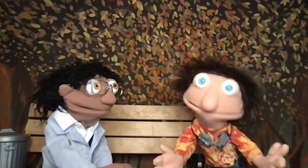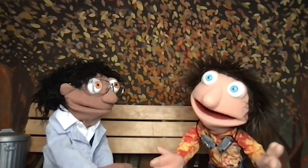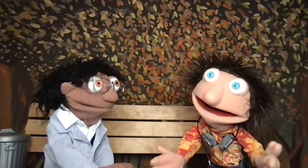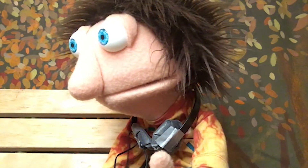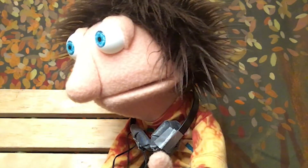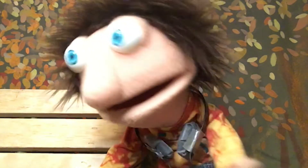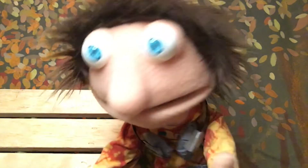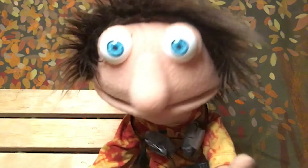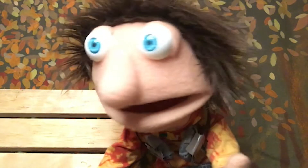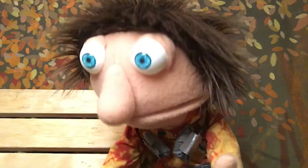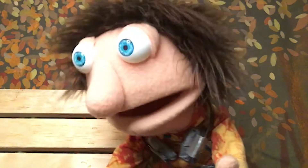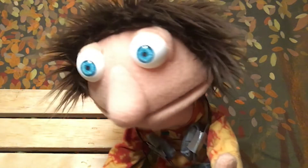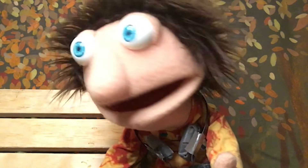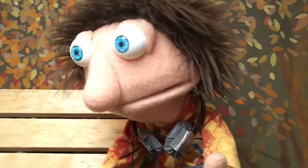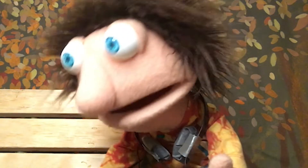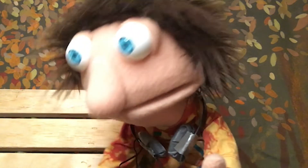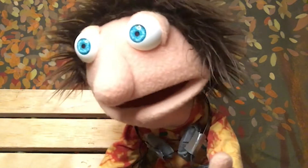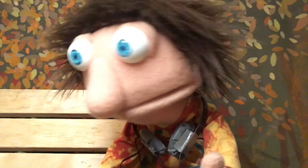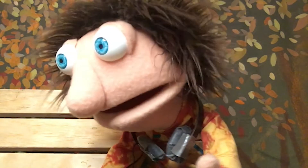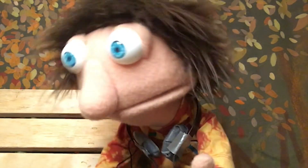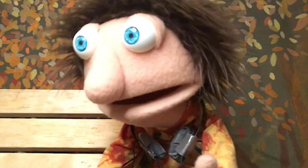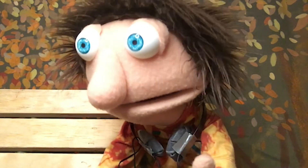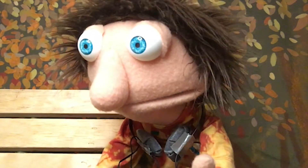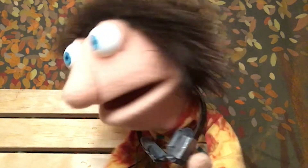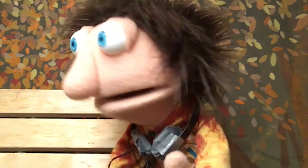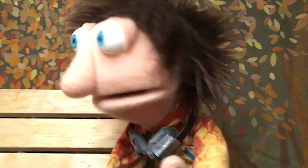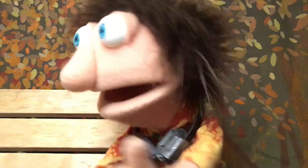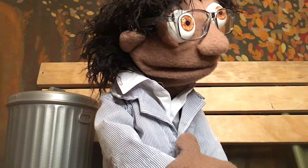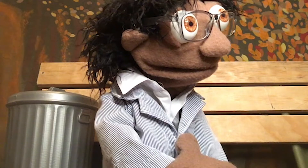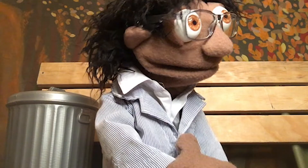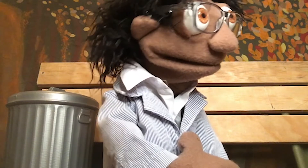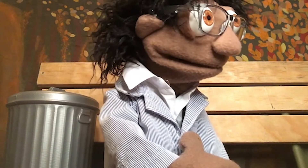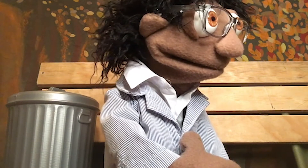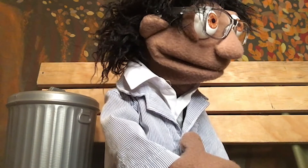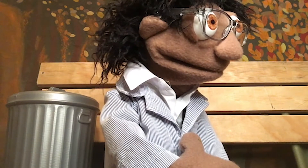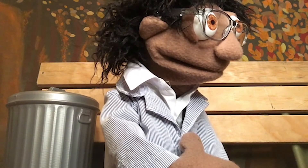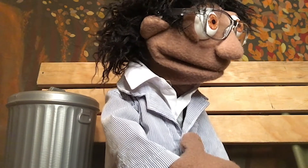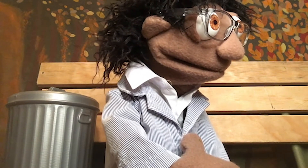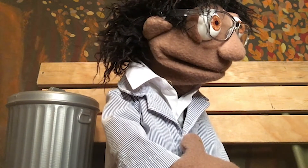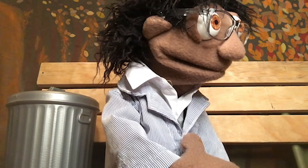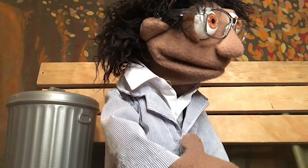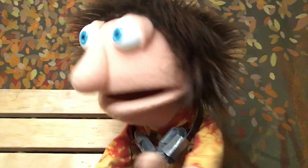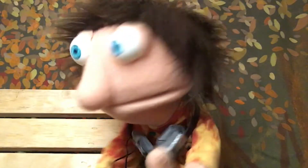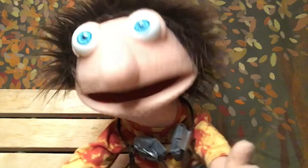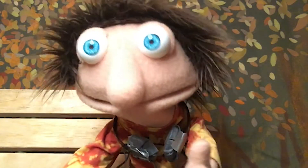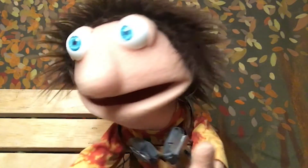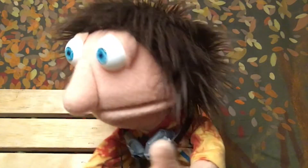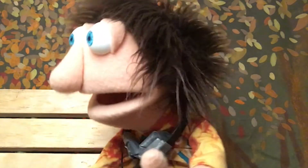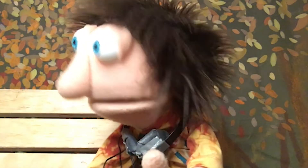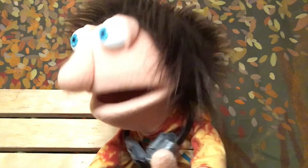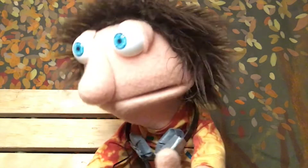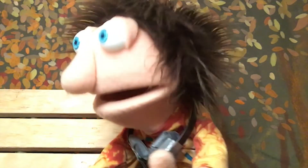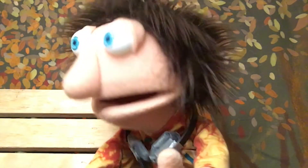much different. They trained and beat all the good and decent out of him. They told him to keep all the animals out and all the animals in. The animals are dangerous, they